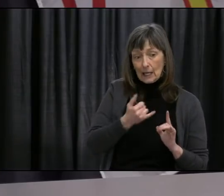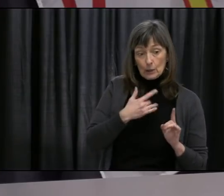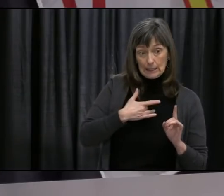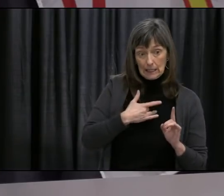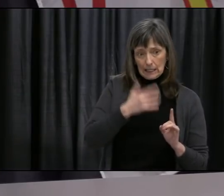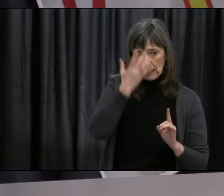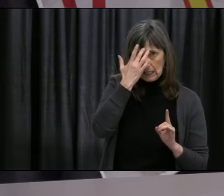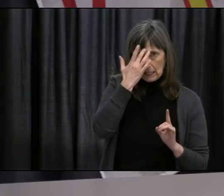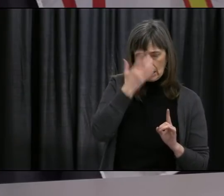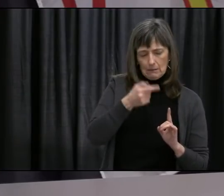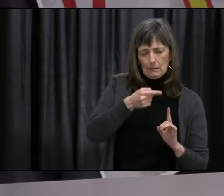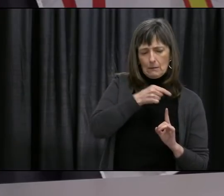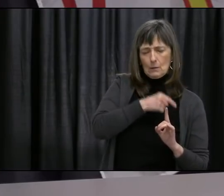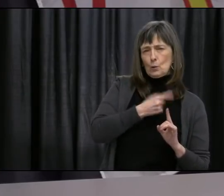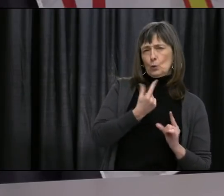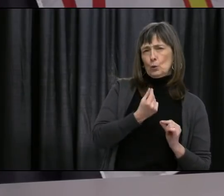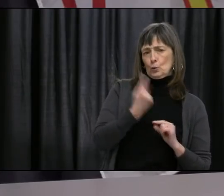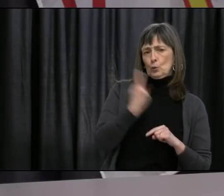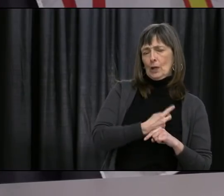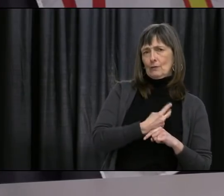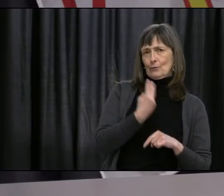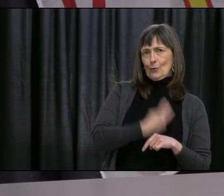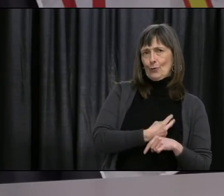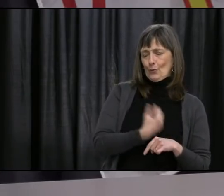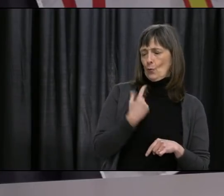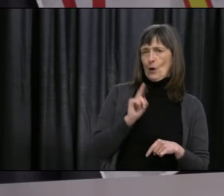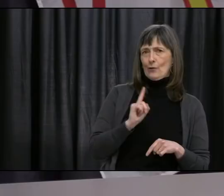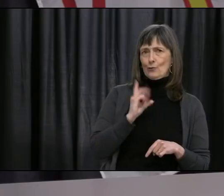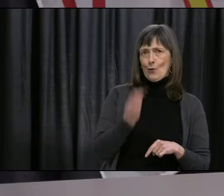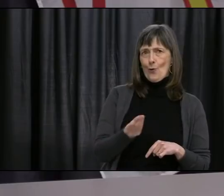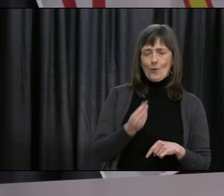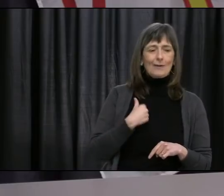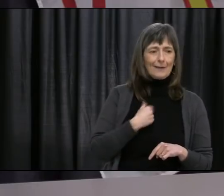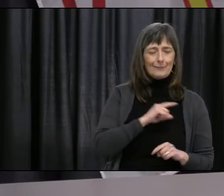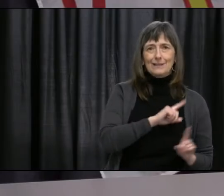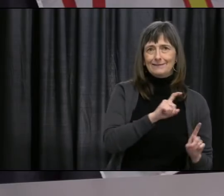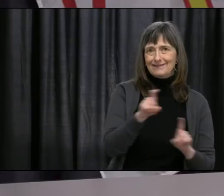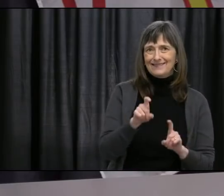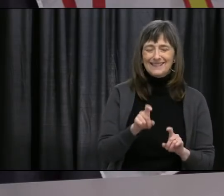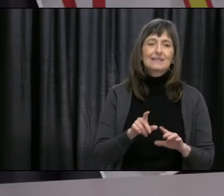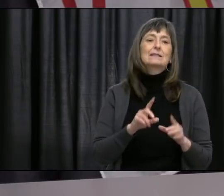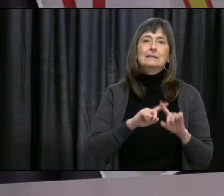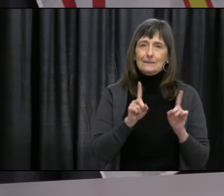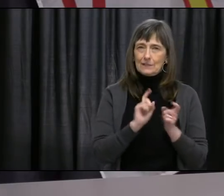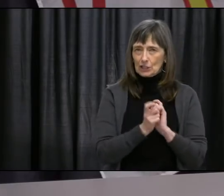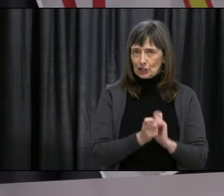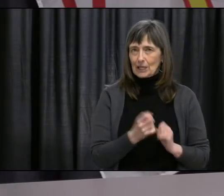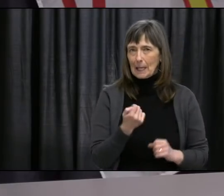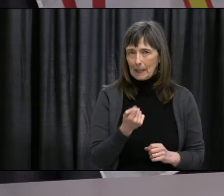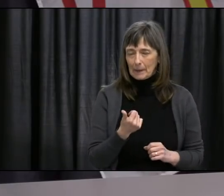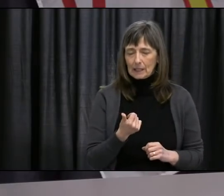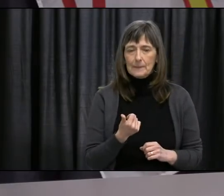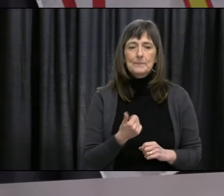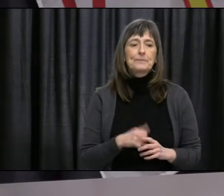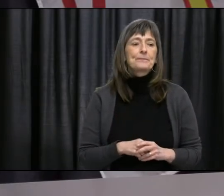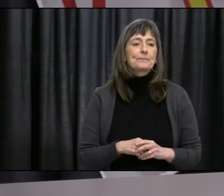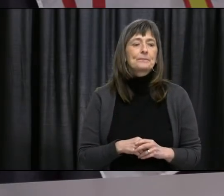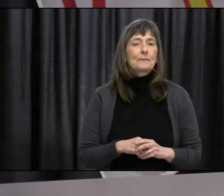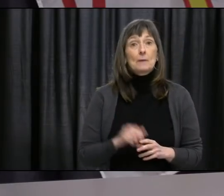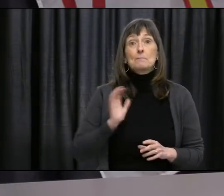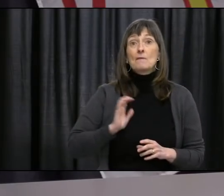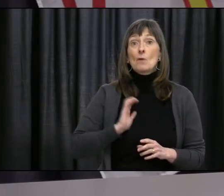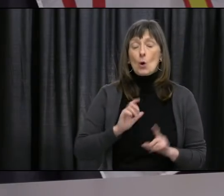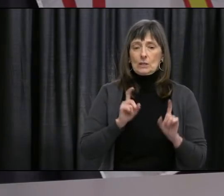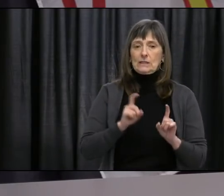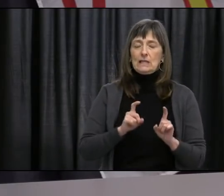symptoms. It also changed the way that we tested some of those contacts. And previously, we would have looked at only testing symptomatic